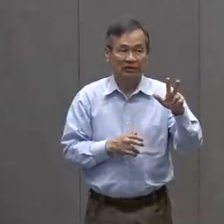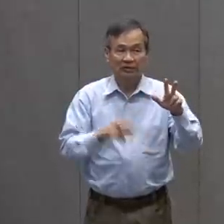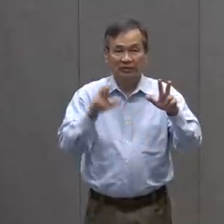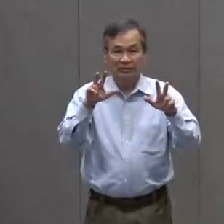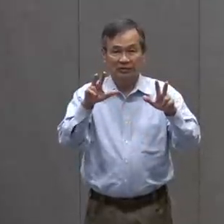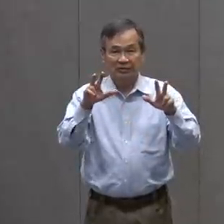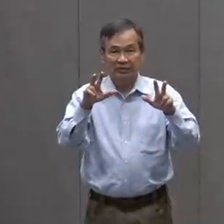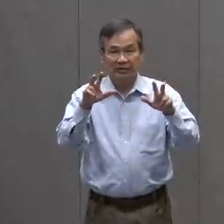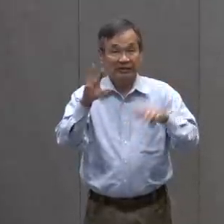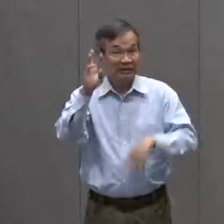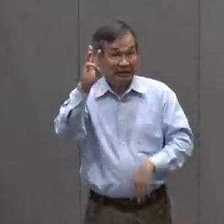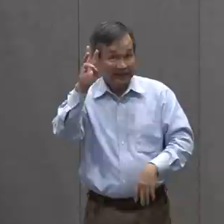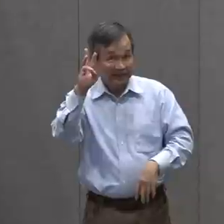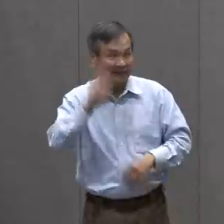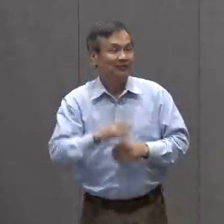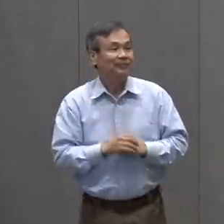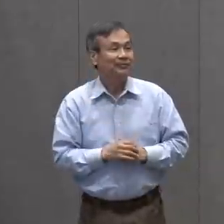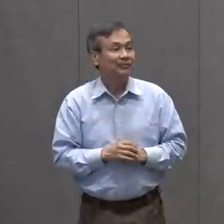3, so I have 6.